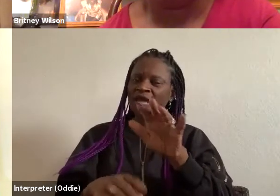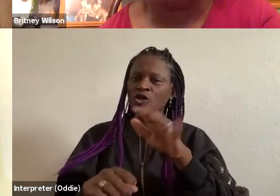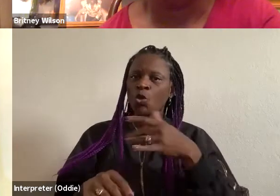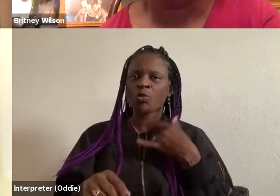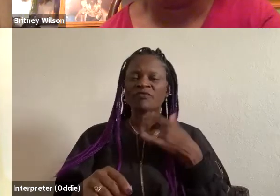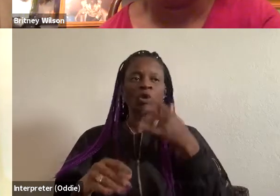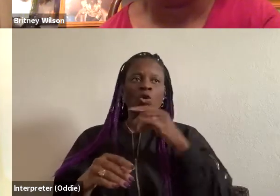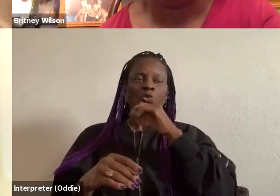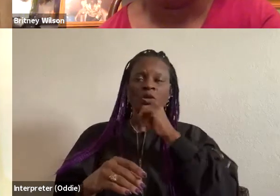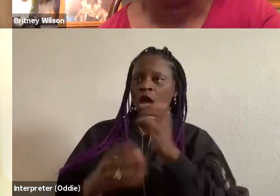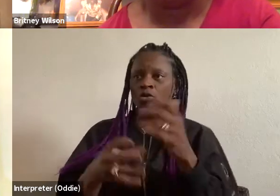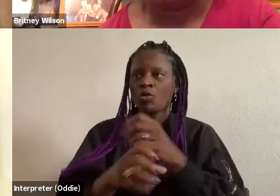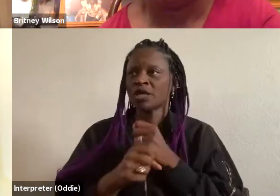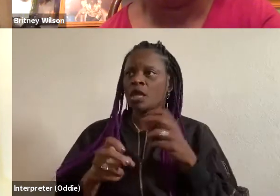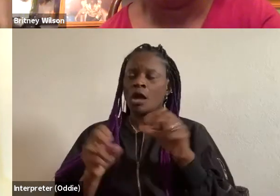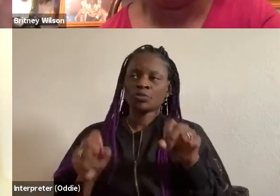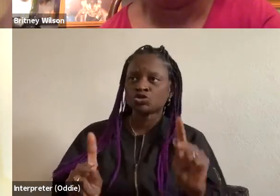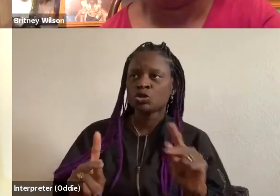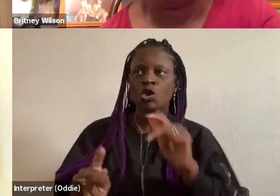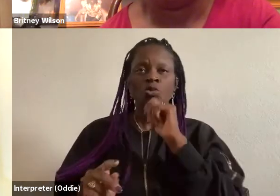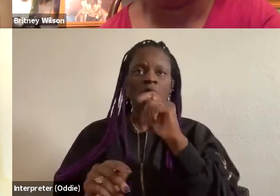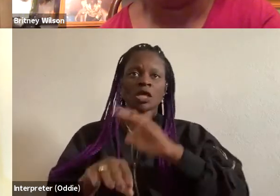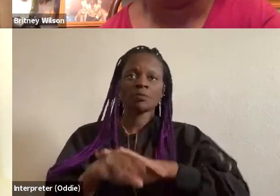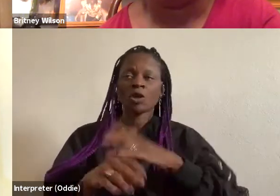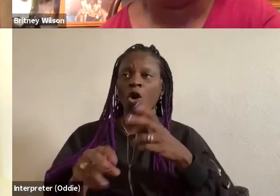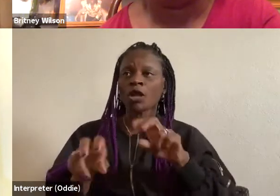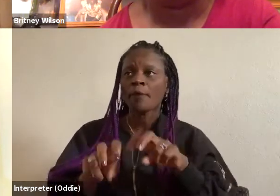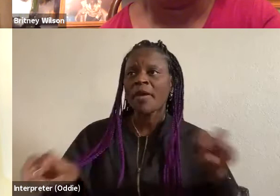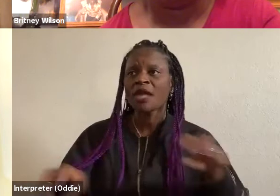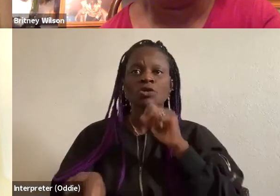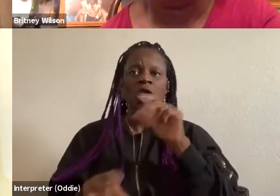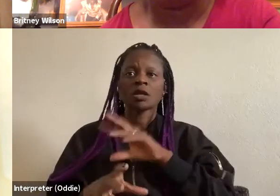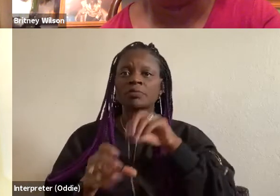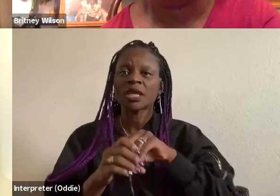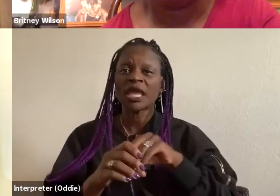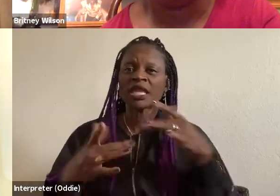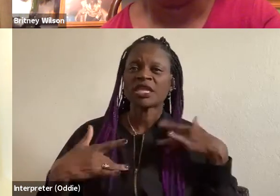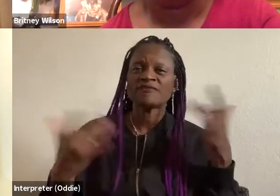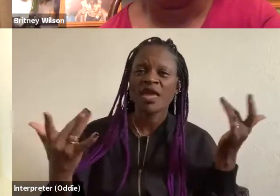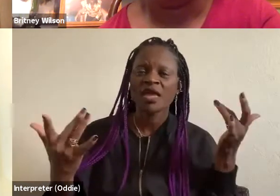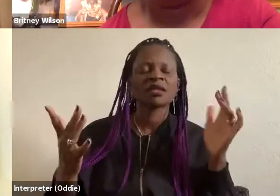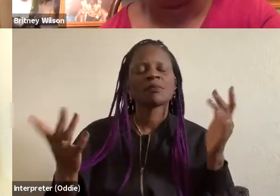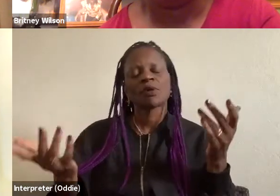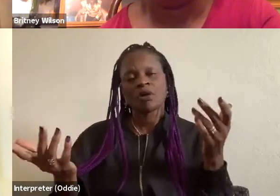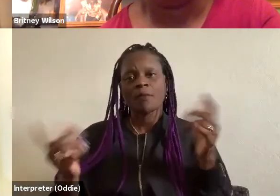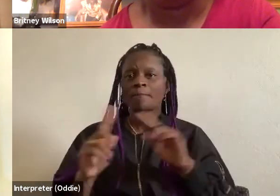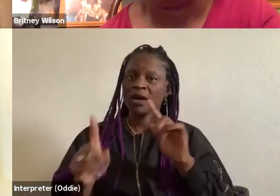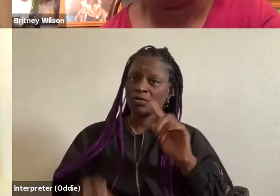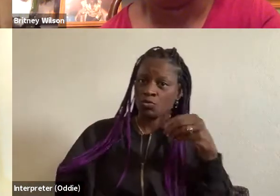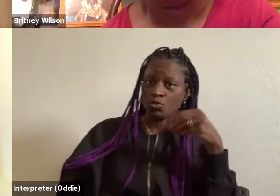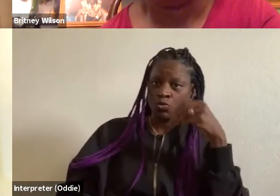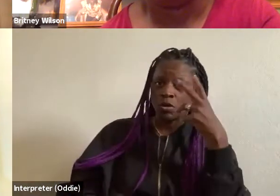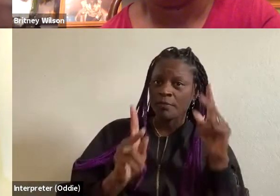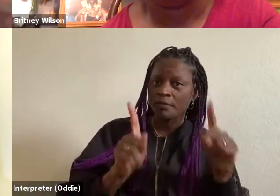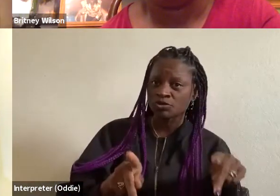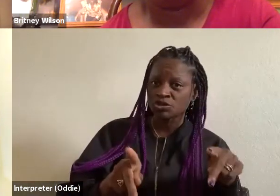get another opportunity to be on a panel or at an event. There's always stuff there. But if you are a white person and you see